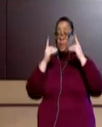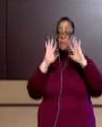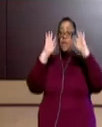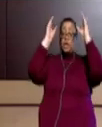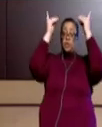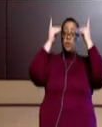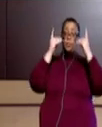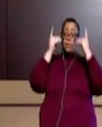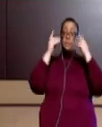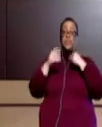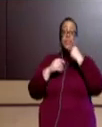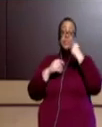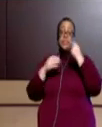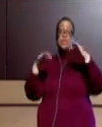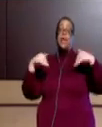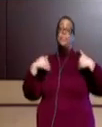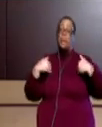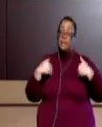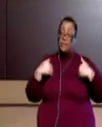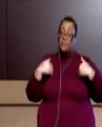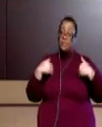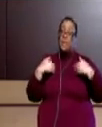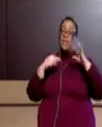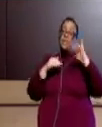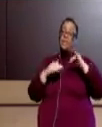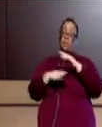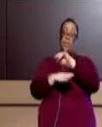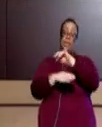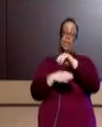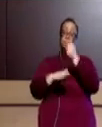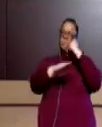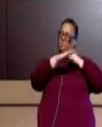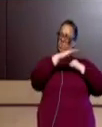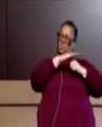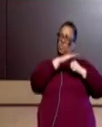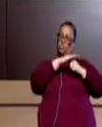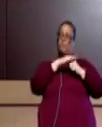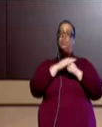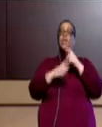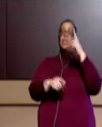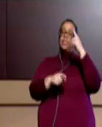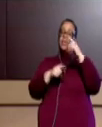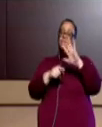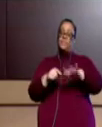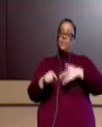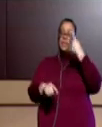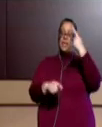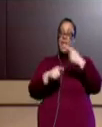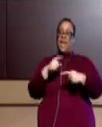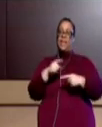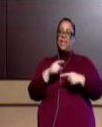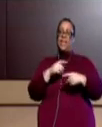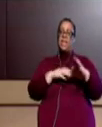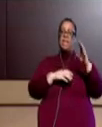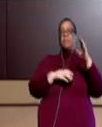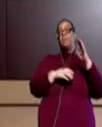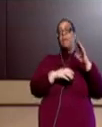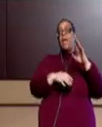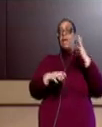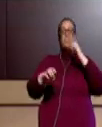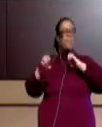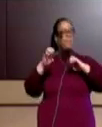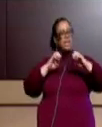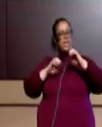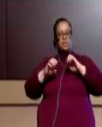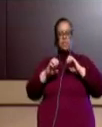says emotional, I'm exhausted, and that's why they like to retreat. They feel like I don't have the energy to interact with you,